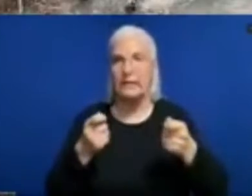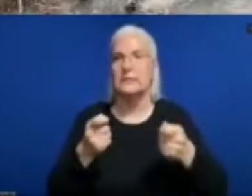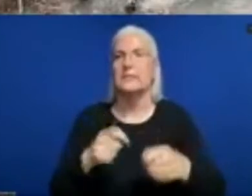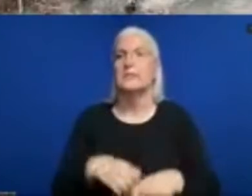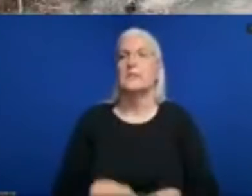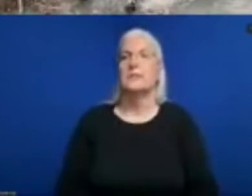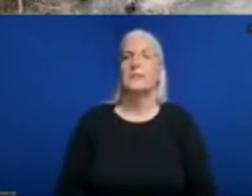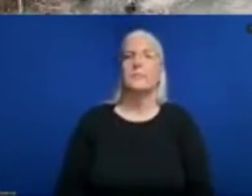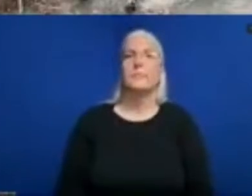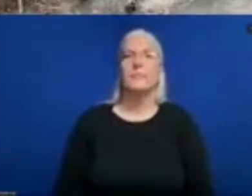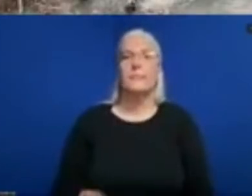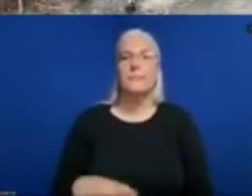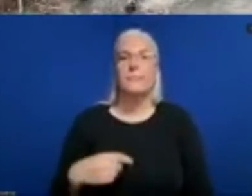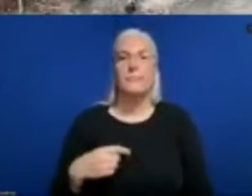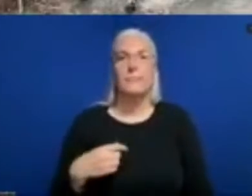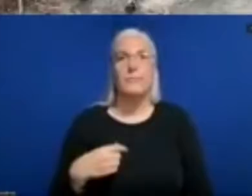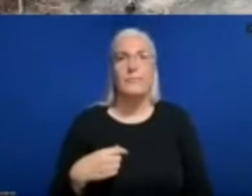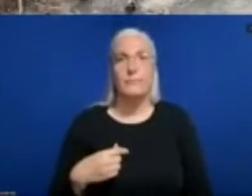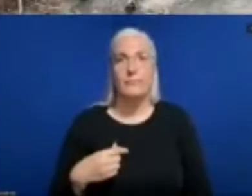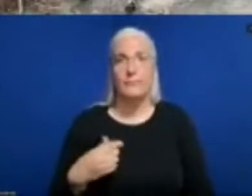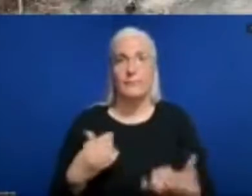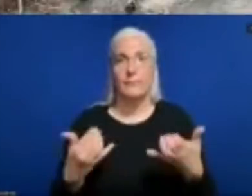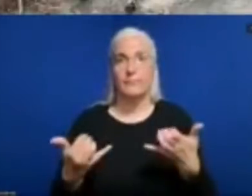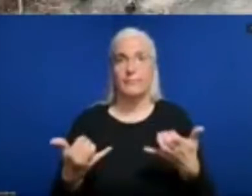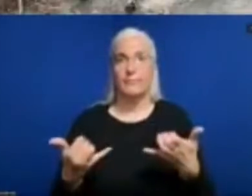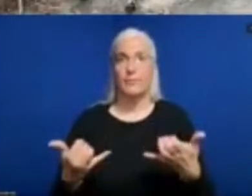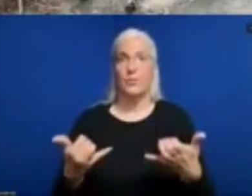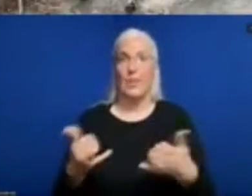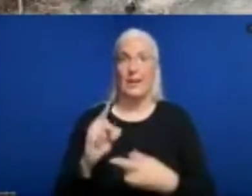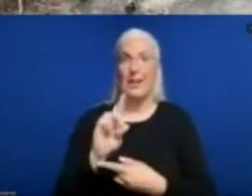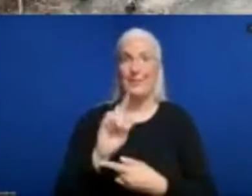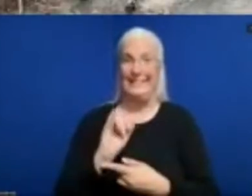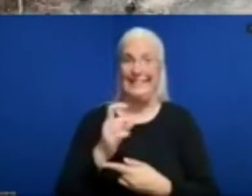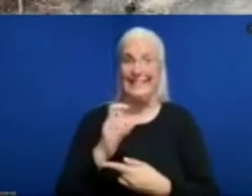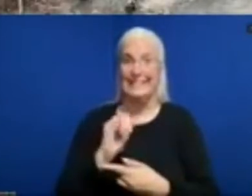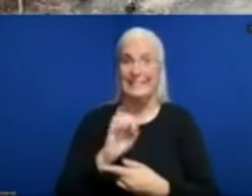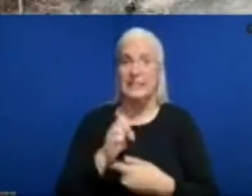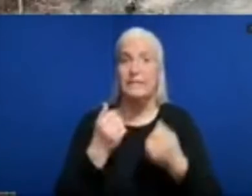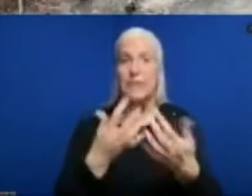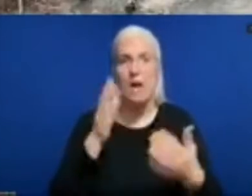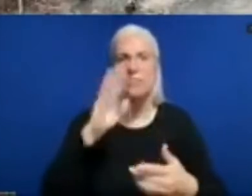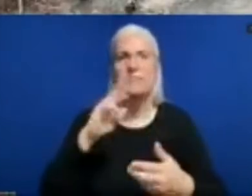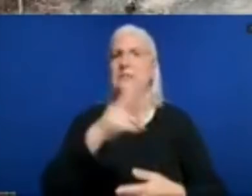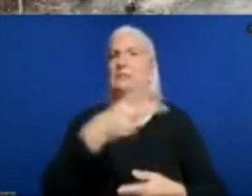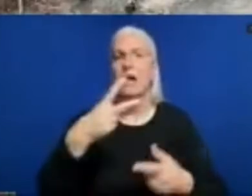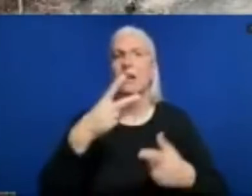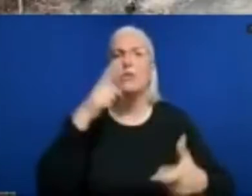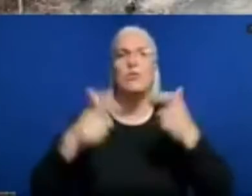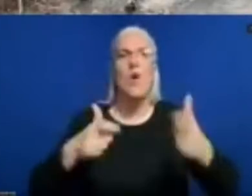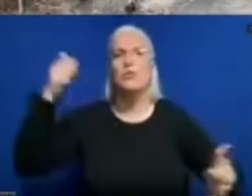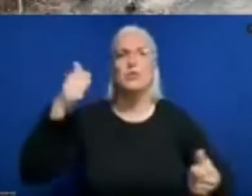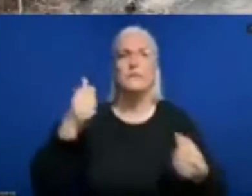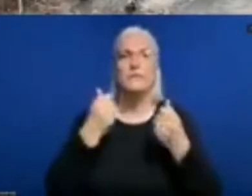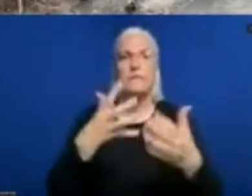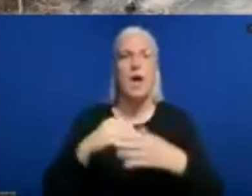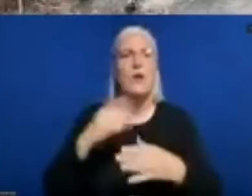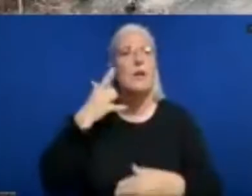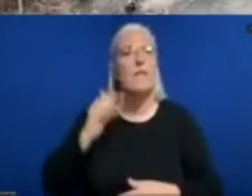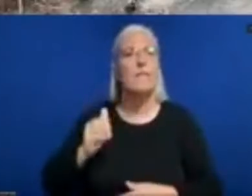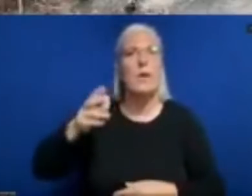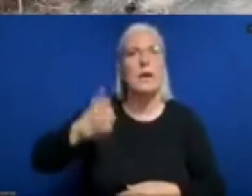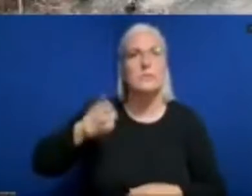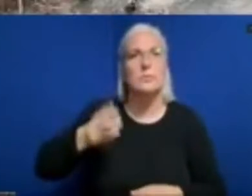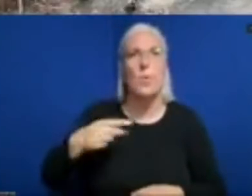second largest and 14th most destructive fire in California history. Battling this fire are numerous ground and air resources that